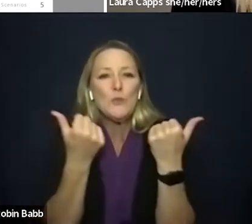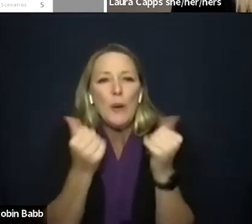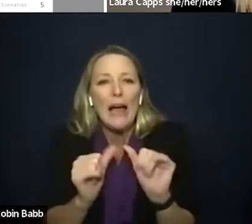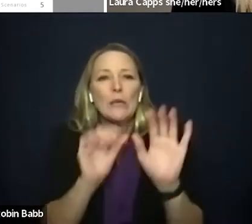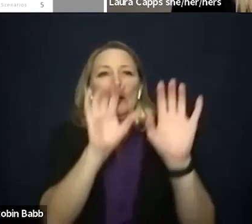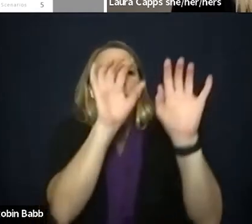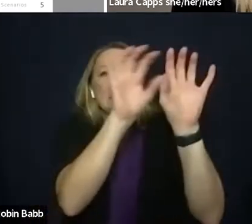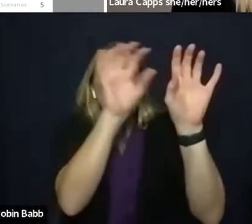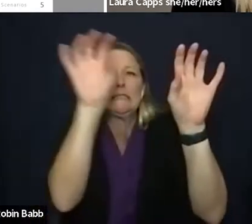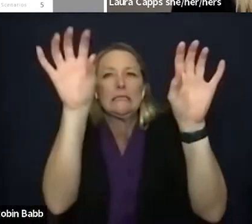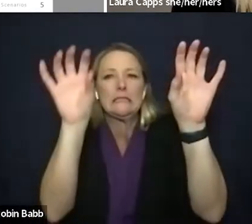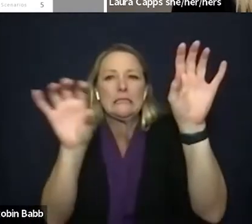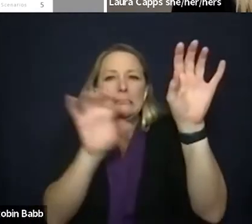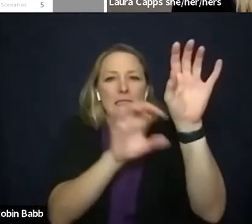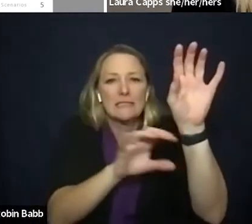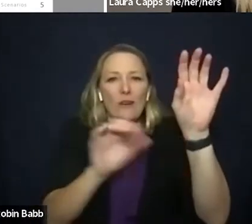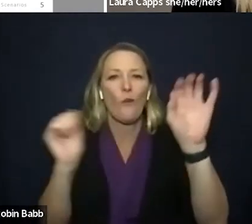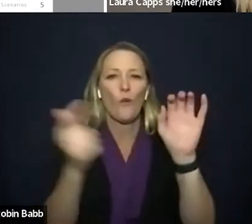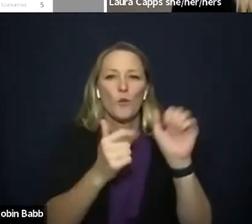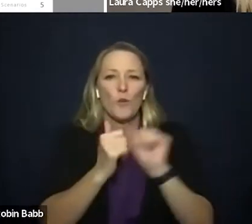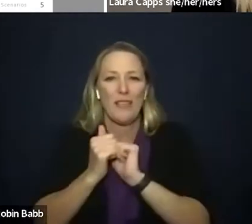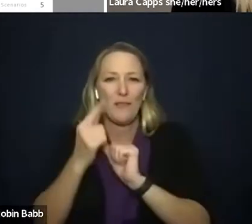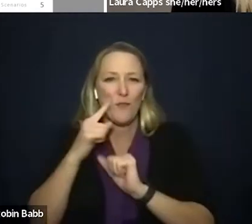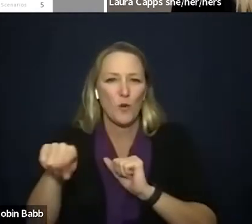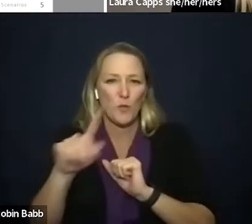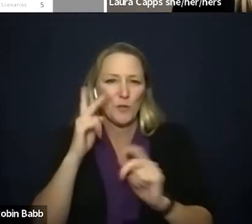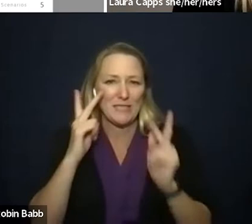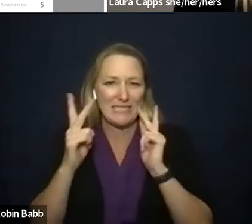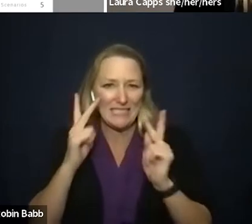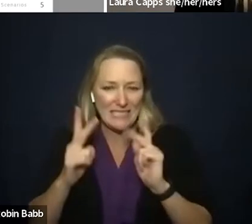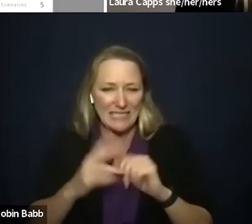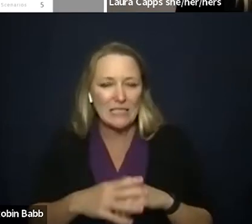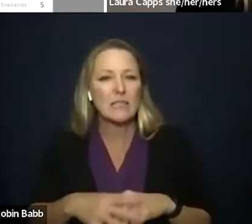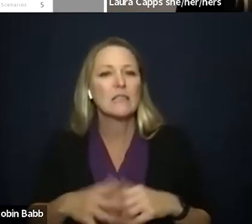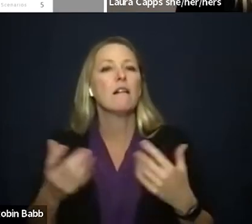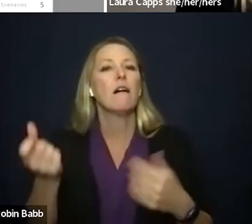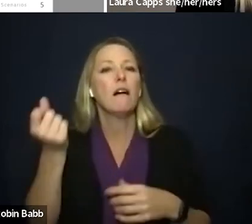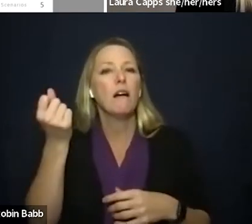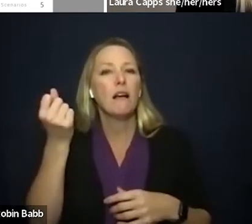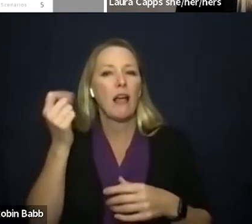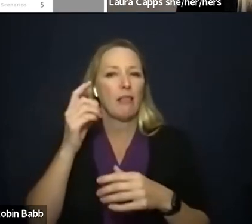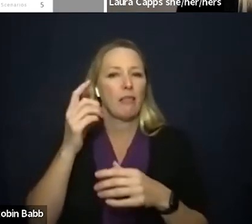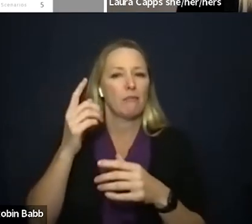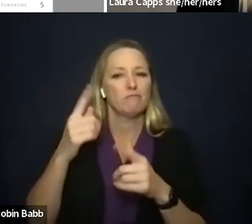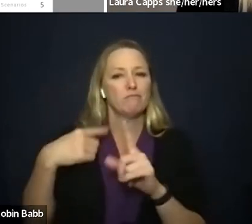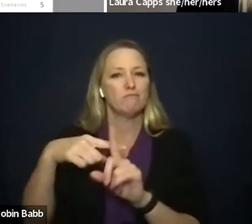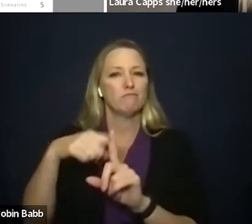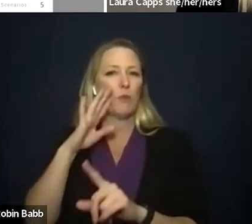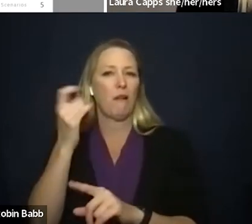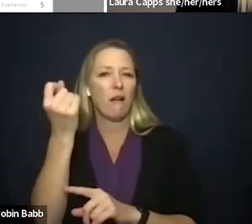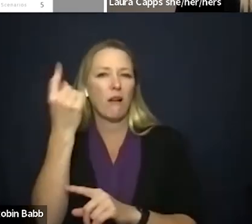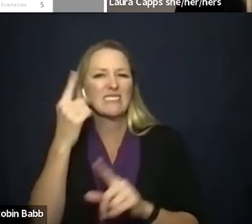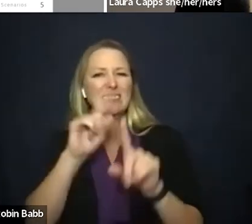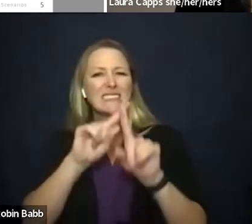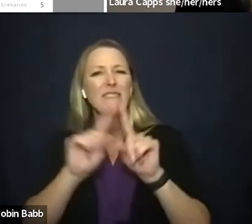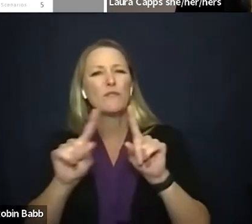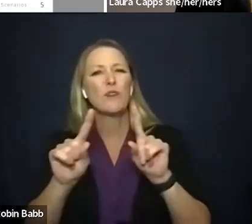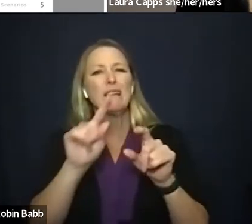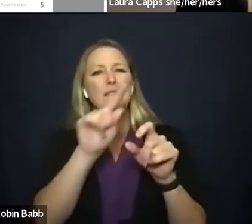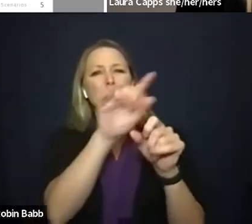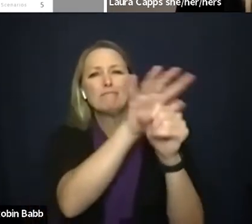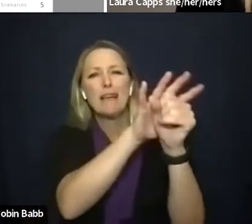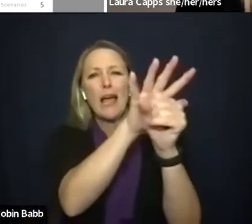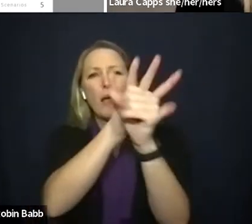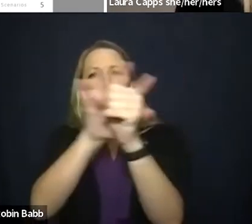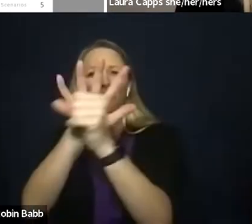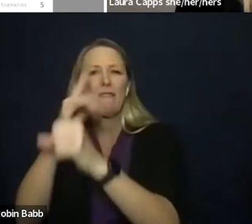you can just get a visual of where these different trusty areas lie so you can just geographically look at it